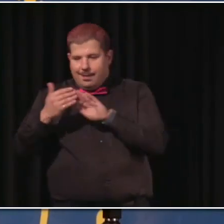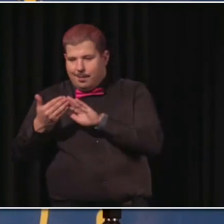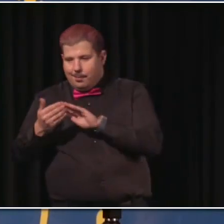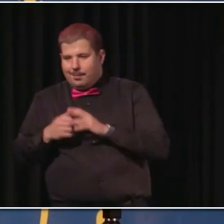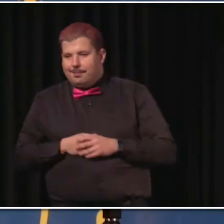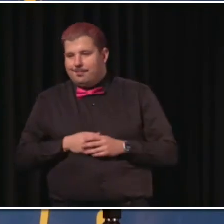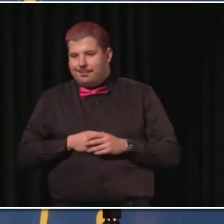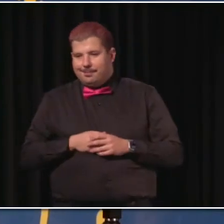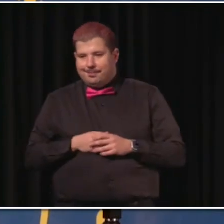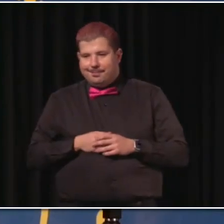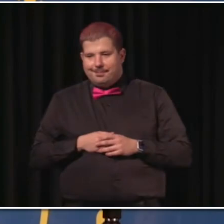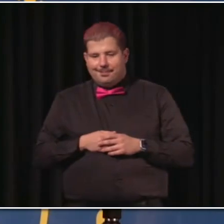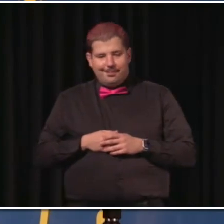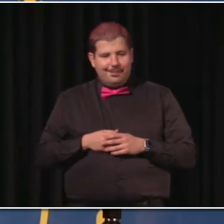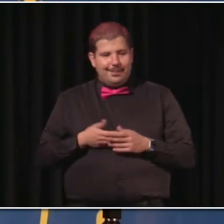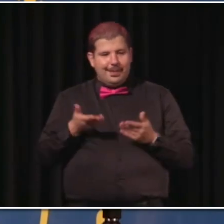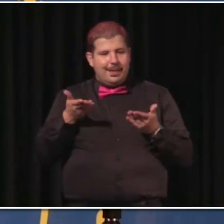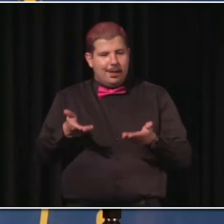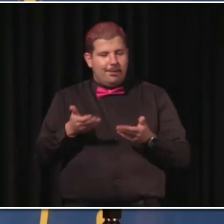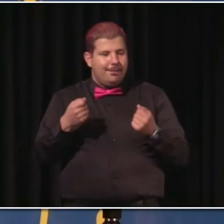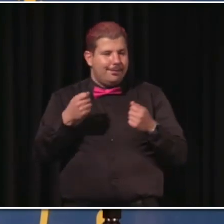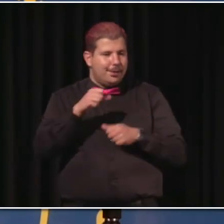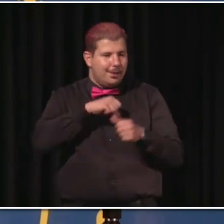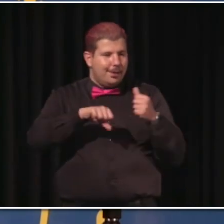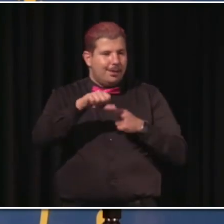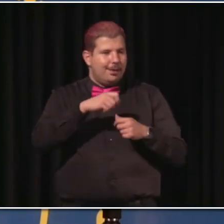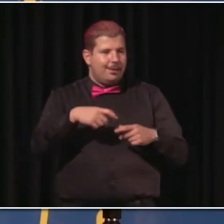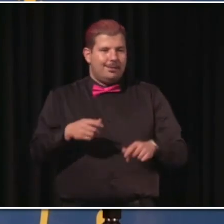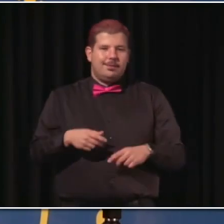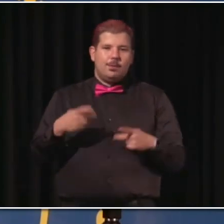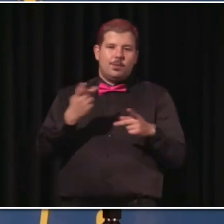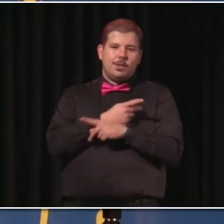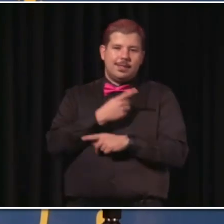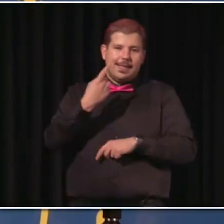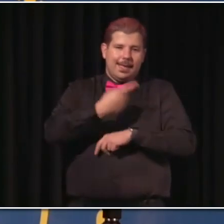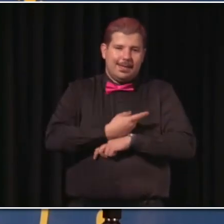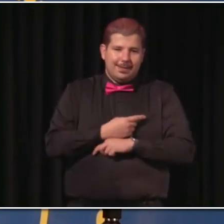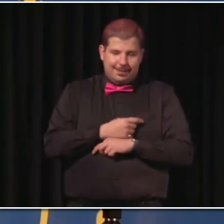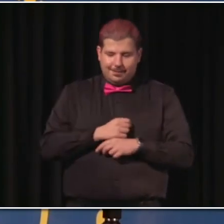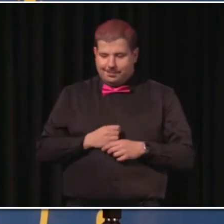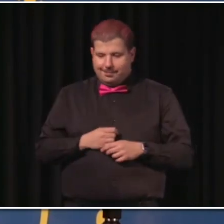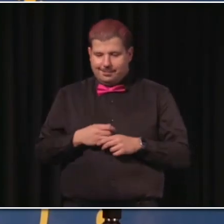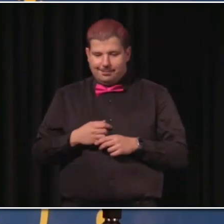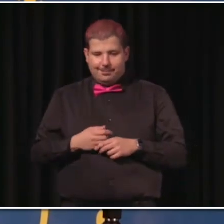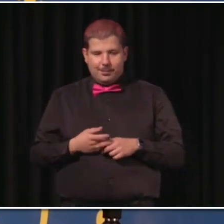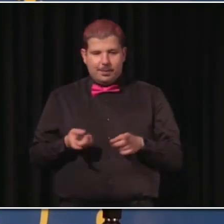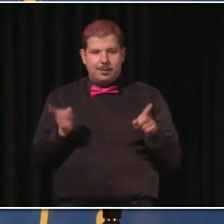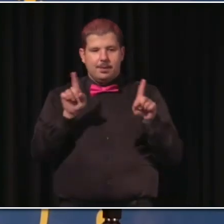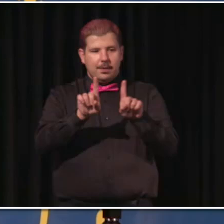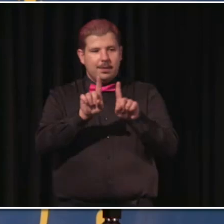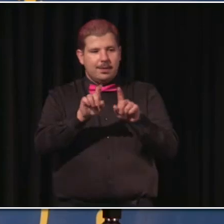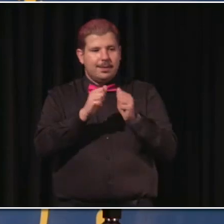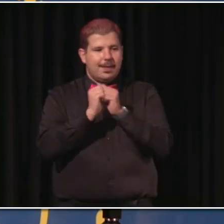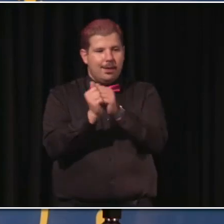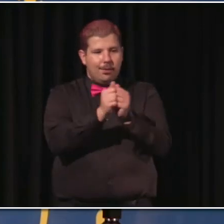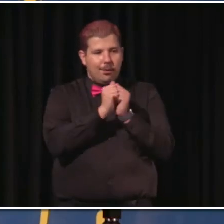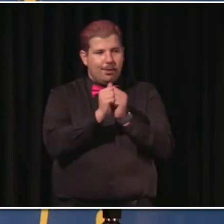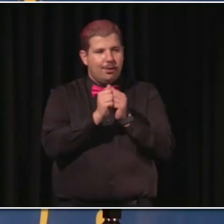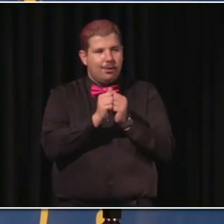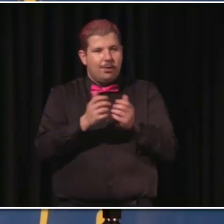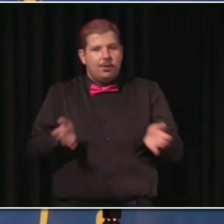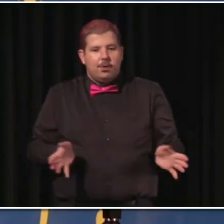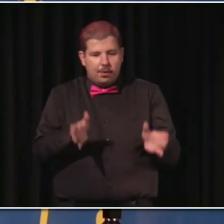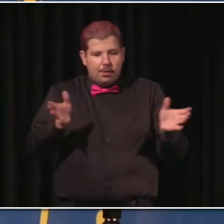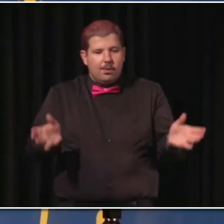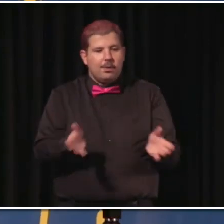to be there for each other on our worst days, where we stand together and lift each other up and